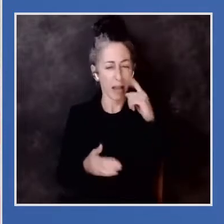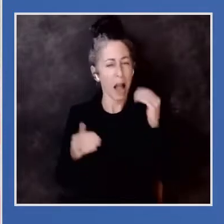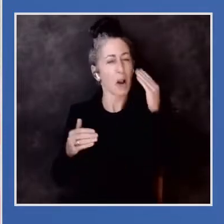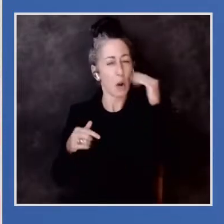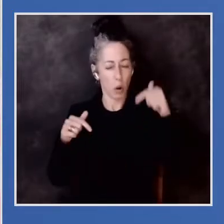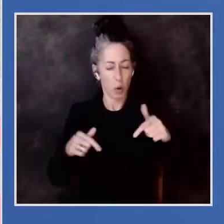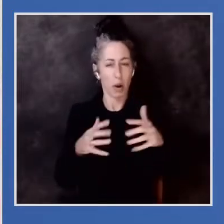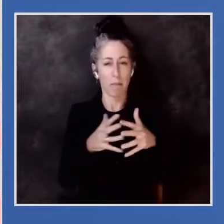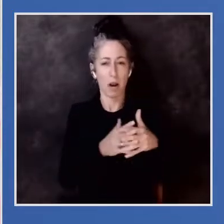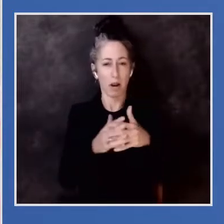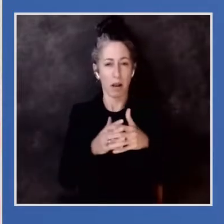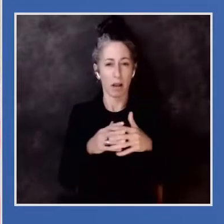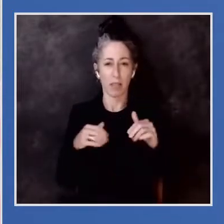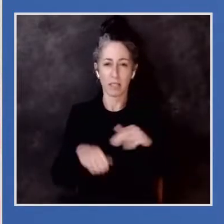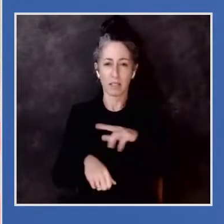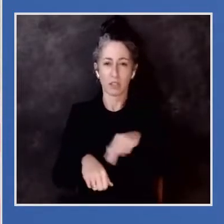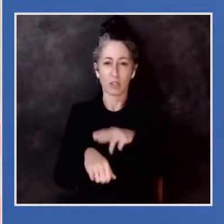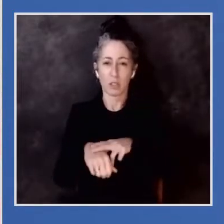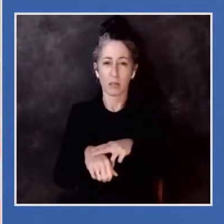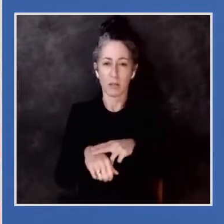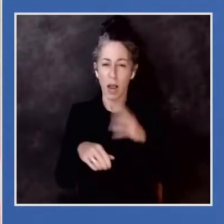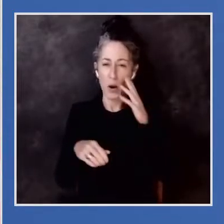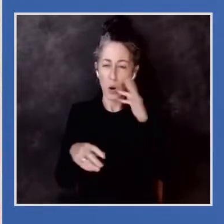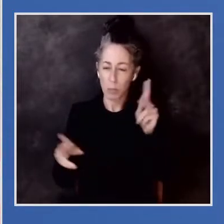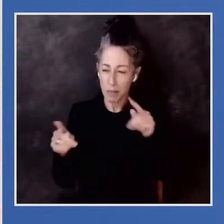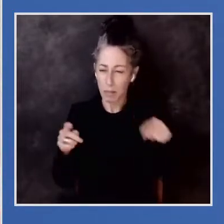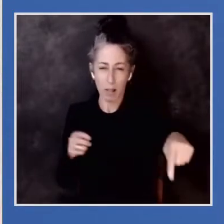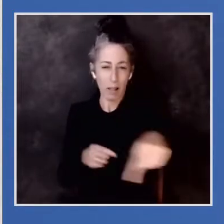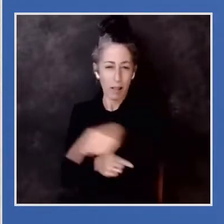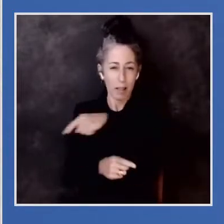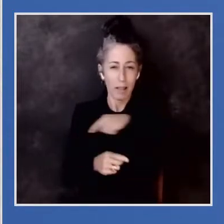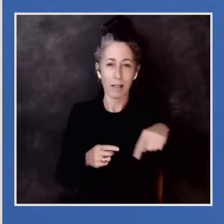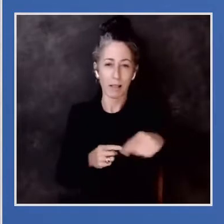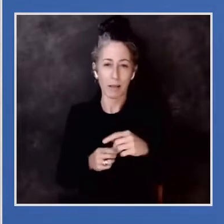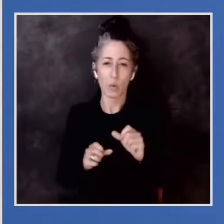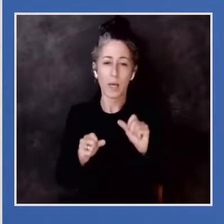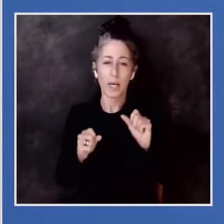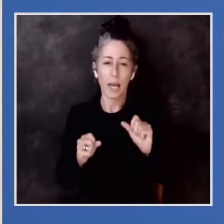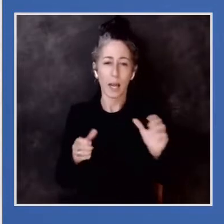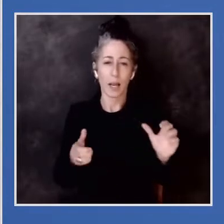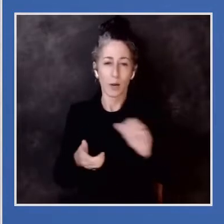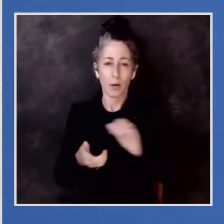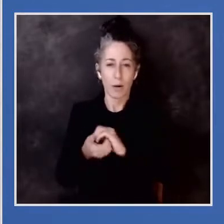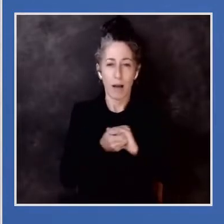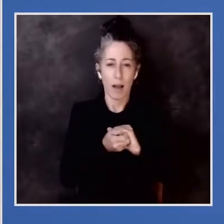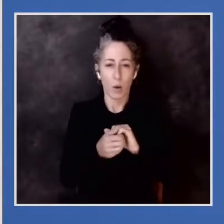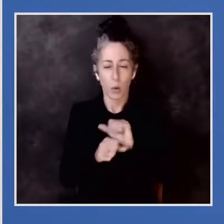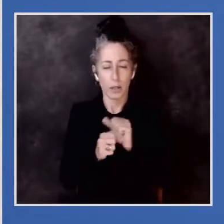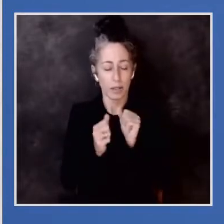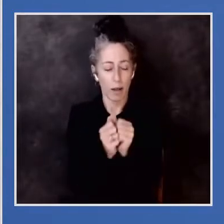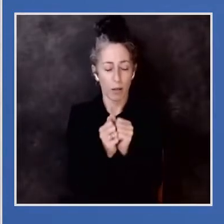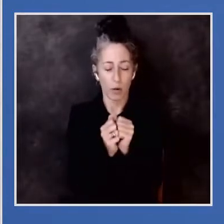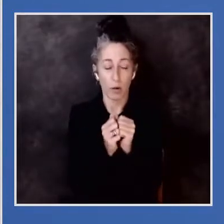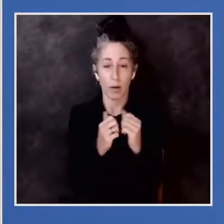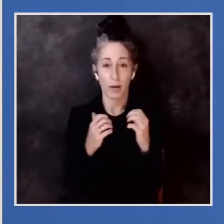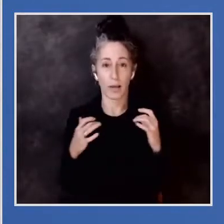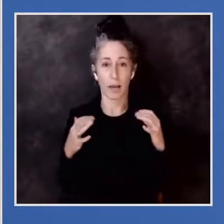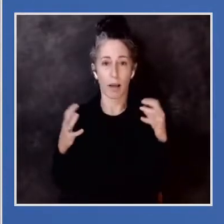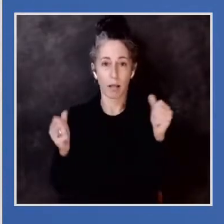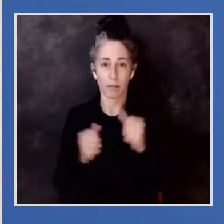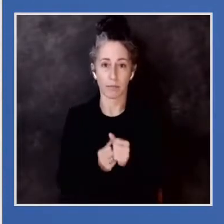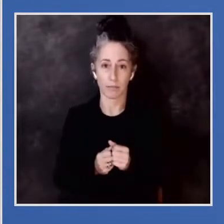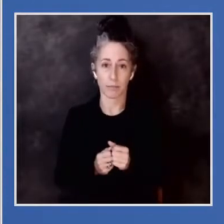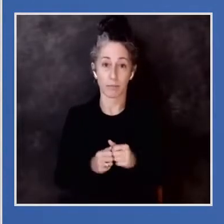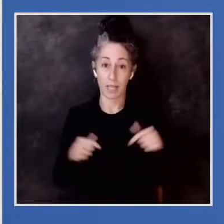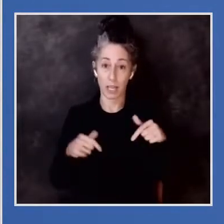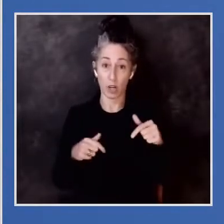know our people. And I know we can unite and heal this nation. Warm Springs is a good place to talk about